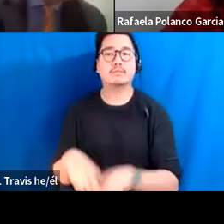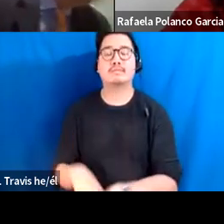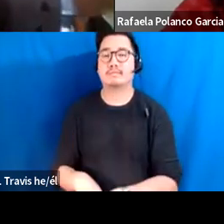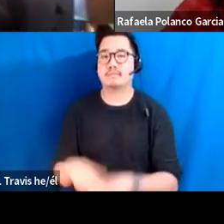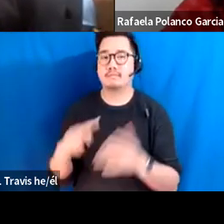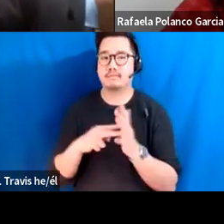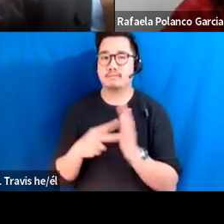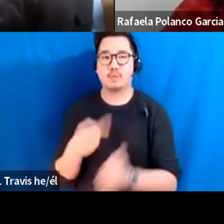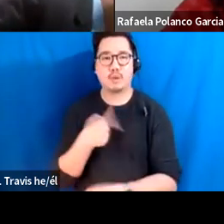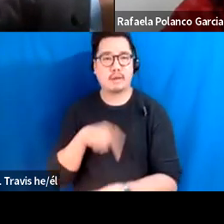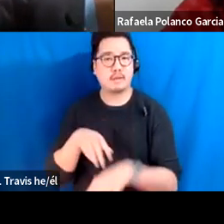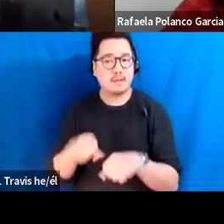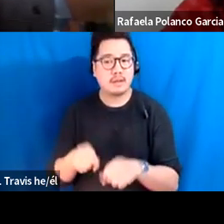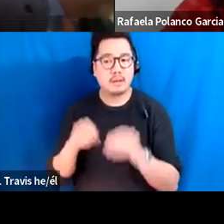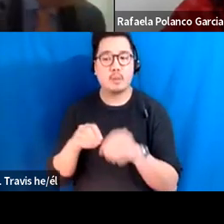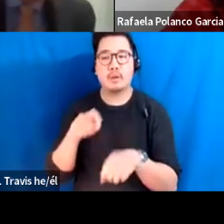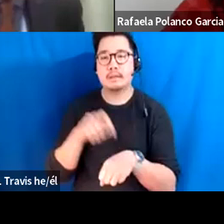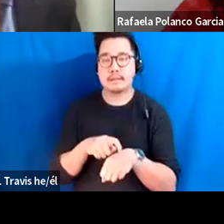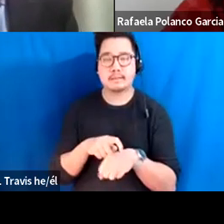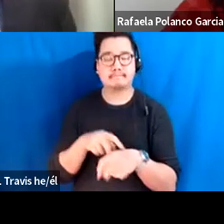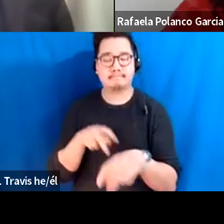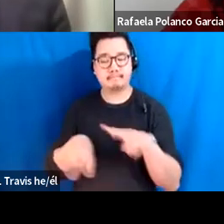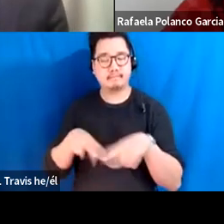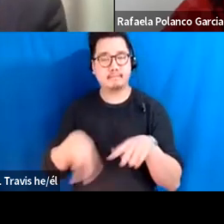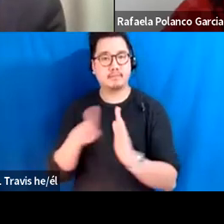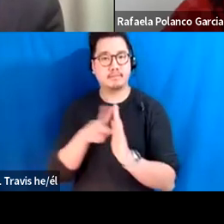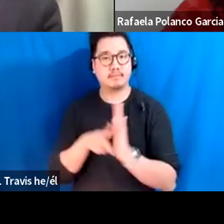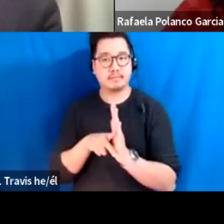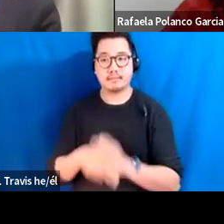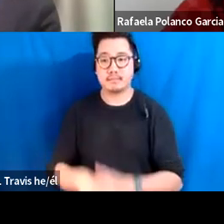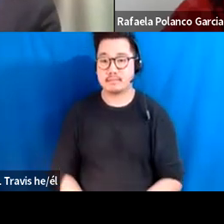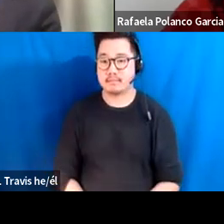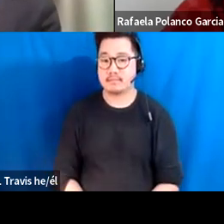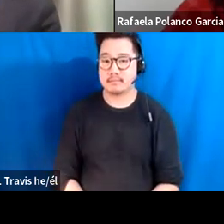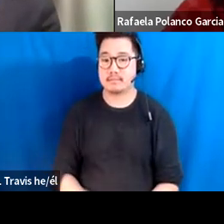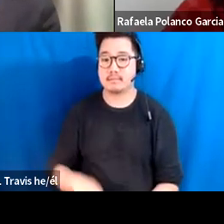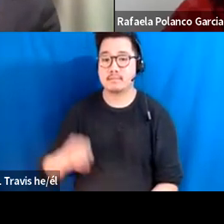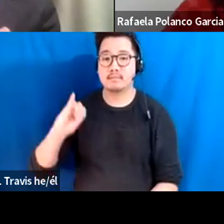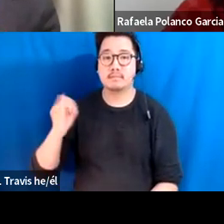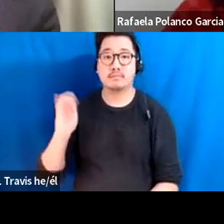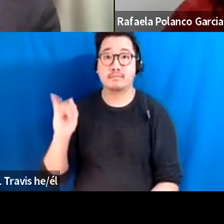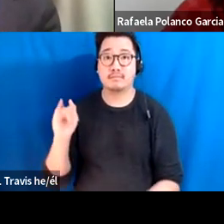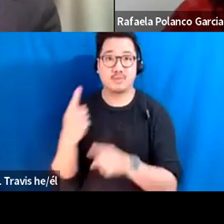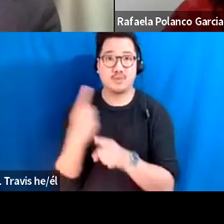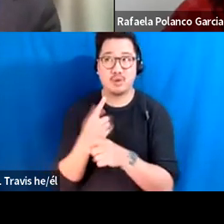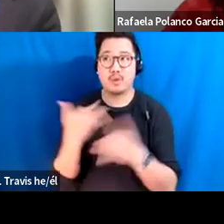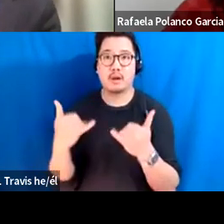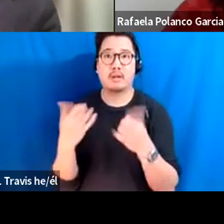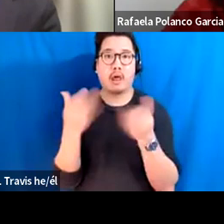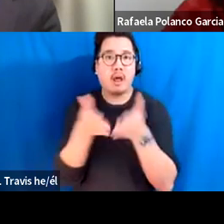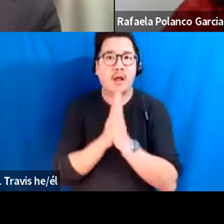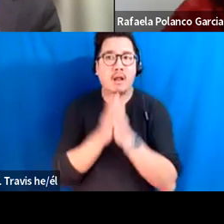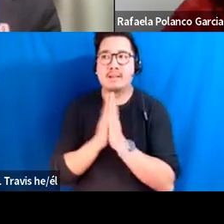to look at this policy yeah it is a lot to ask in a very short time when things still are not very subtle